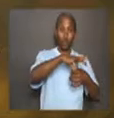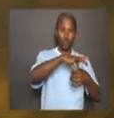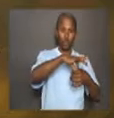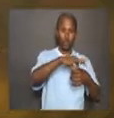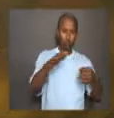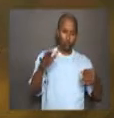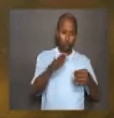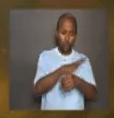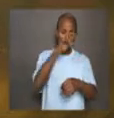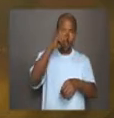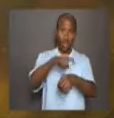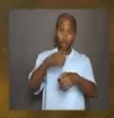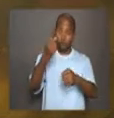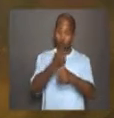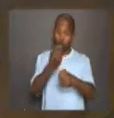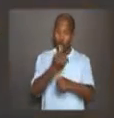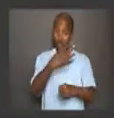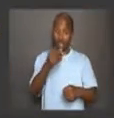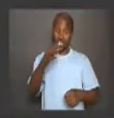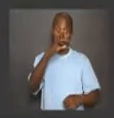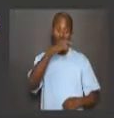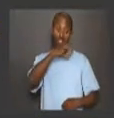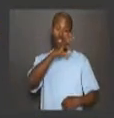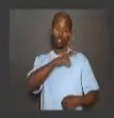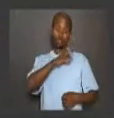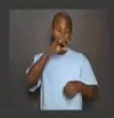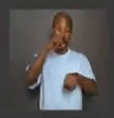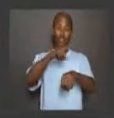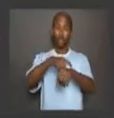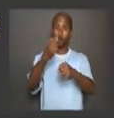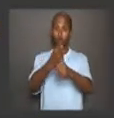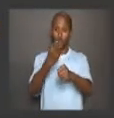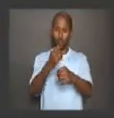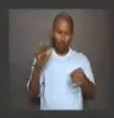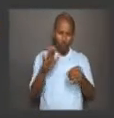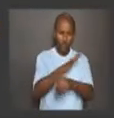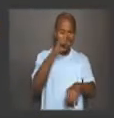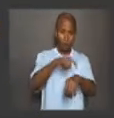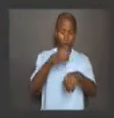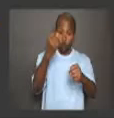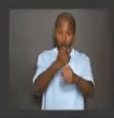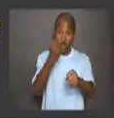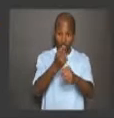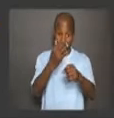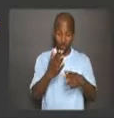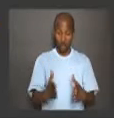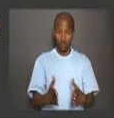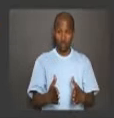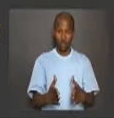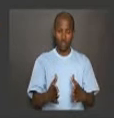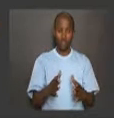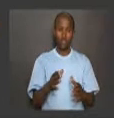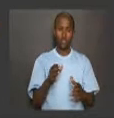full-time and part-time. A full-time job means that you work